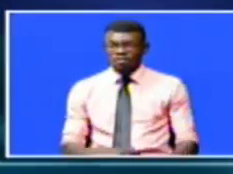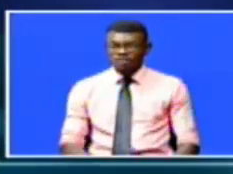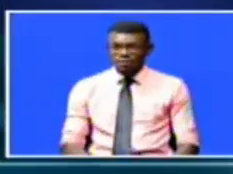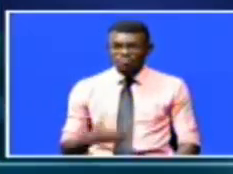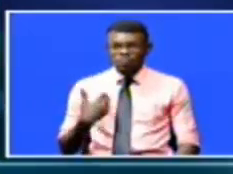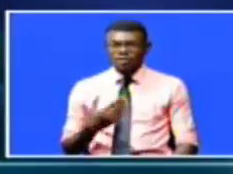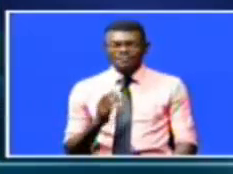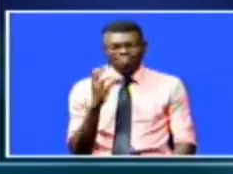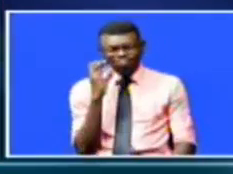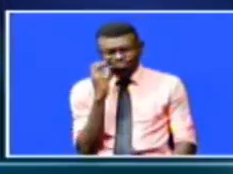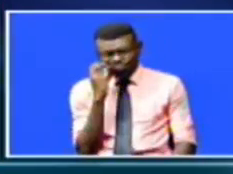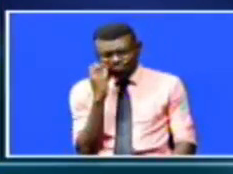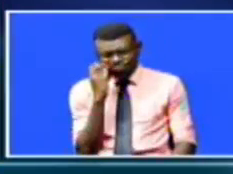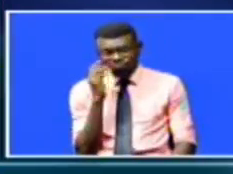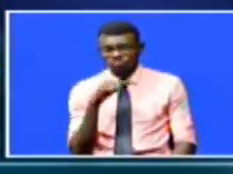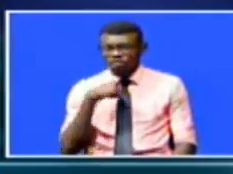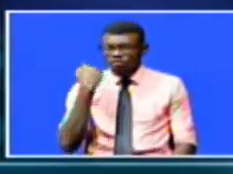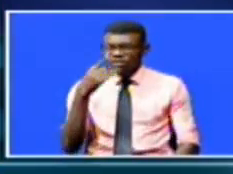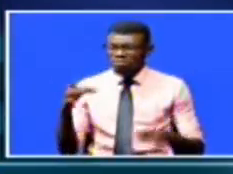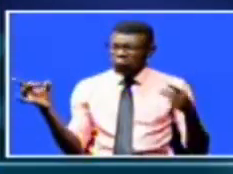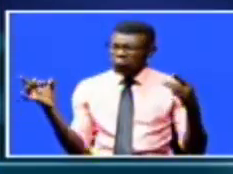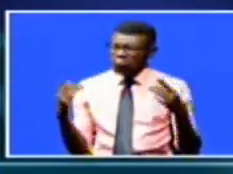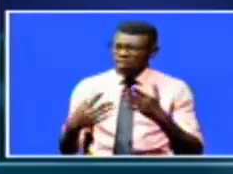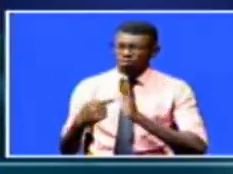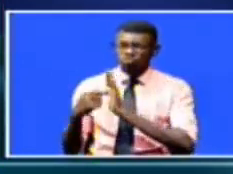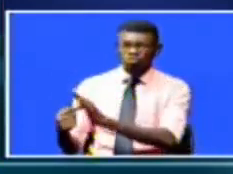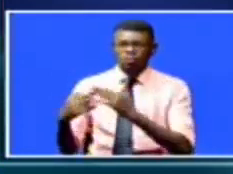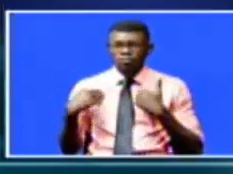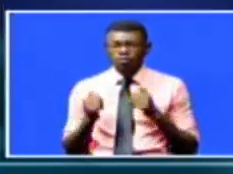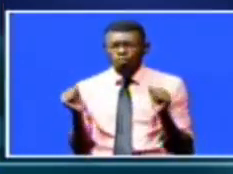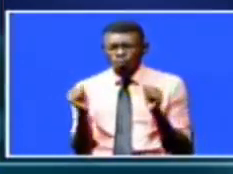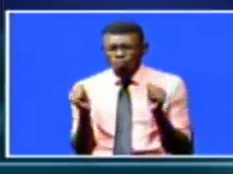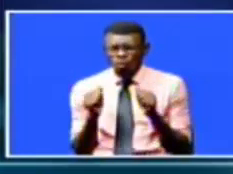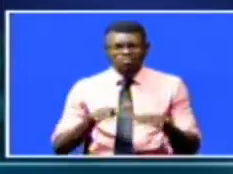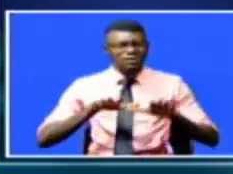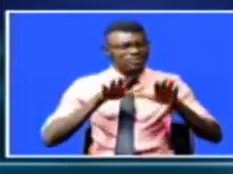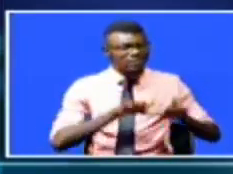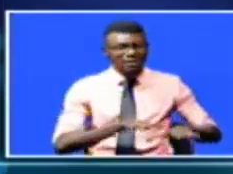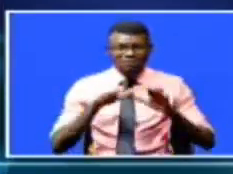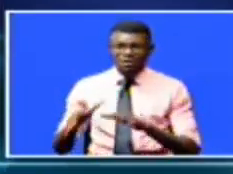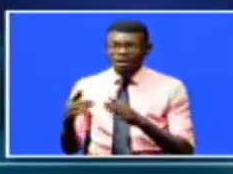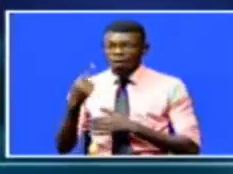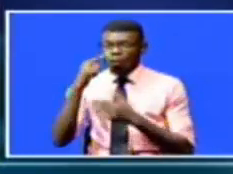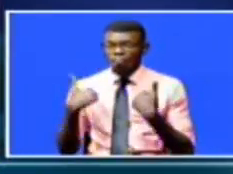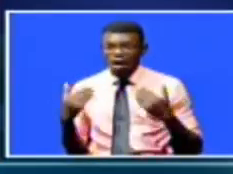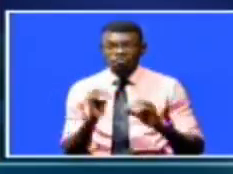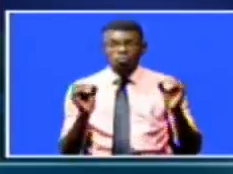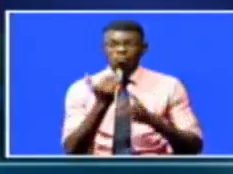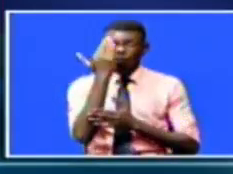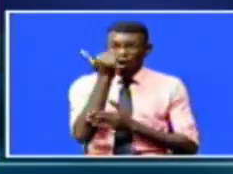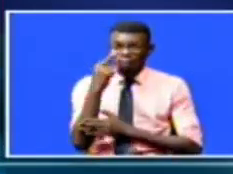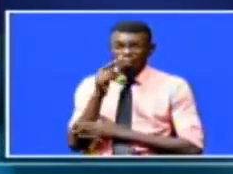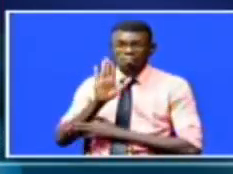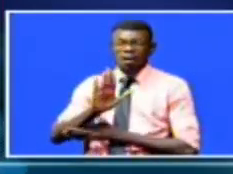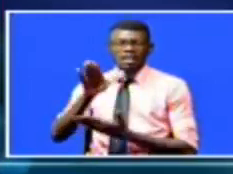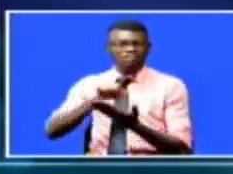Dejection written all over their faces. They were left out in the cold with nowhere to turn to after the only home they knew